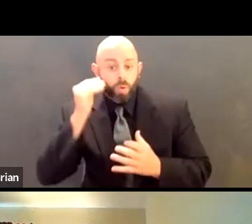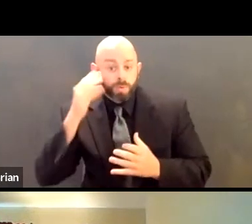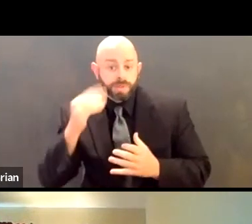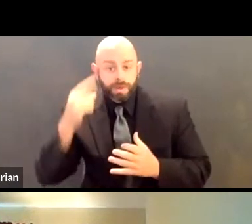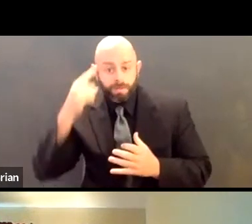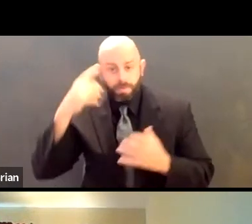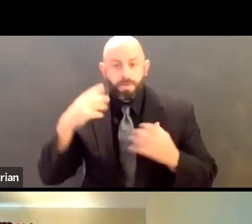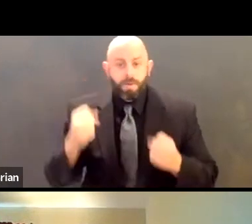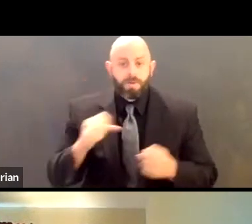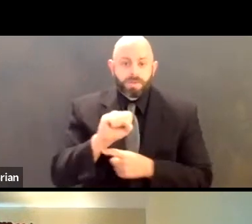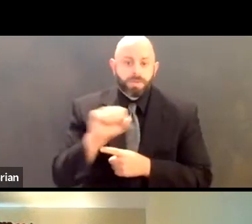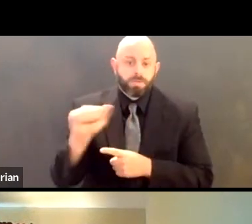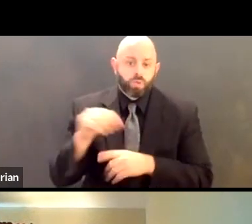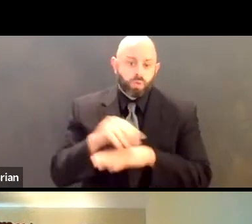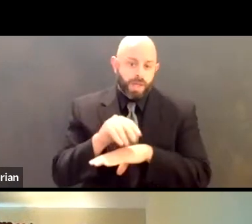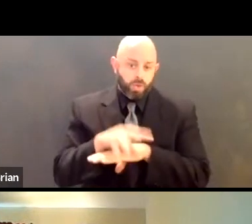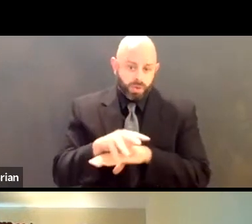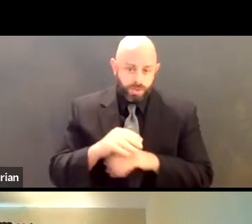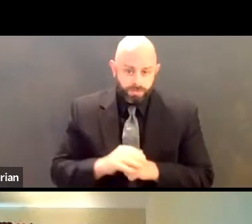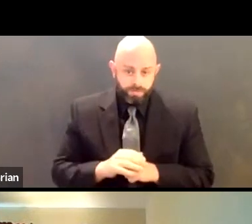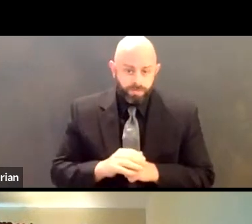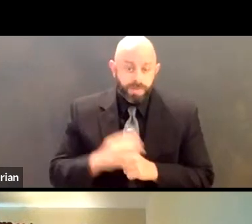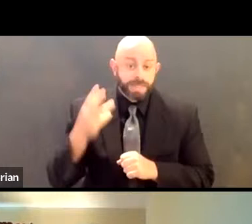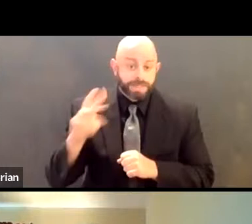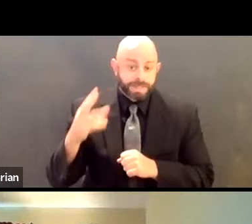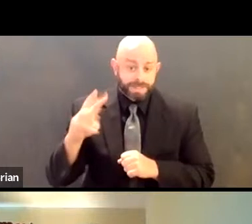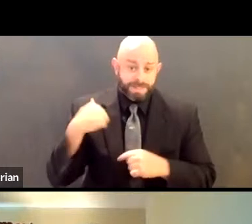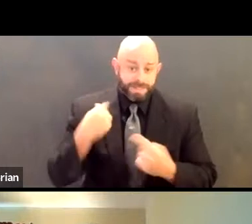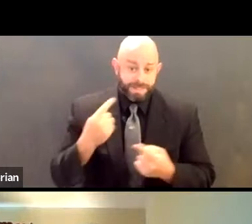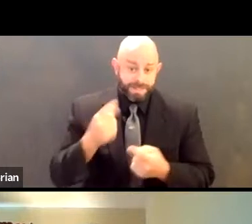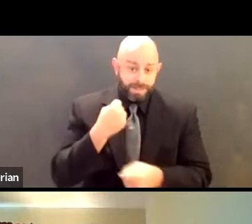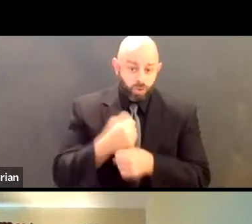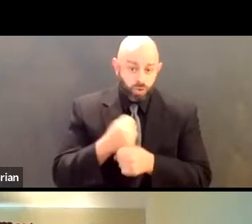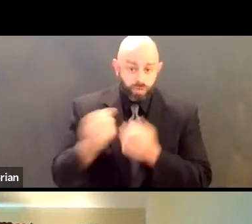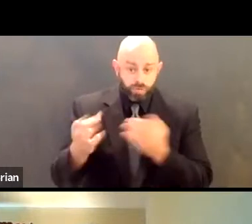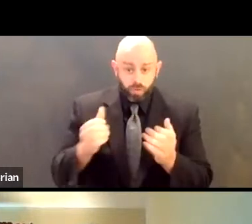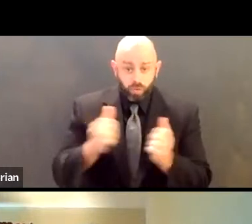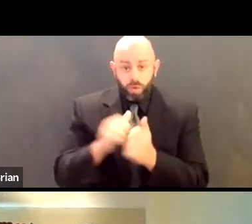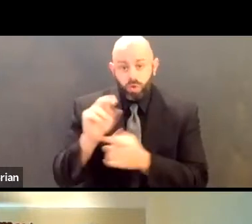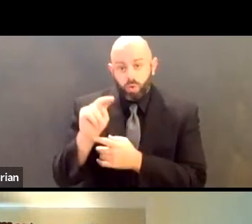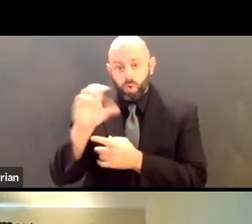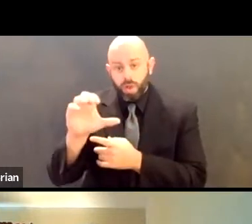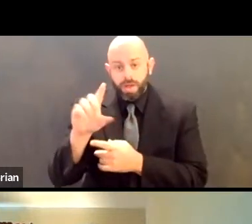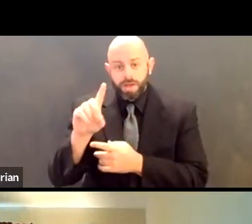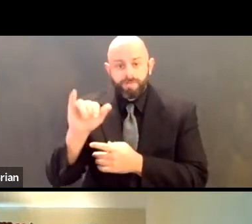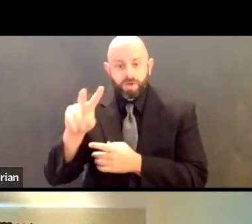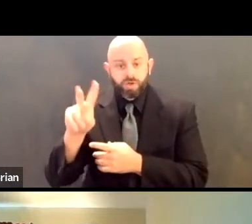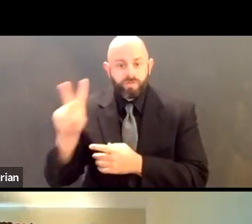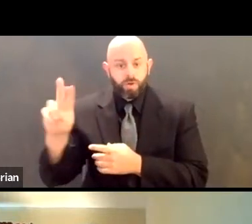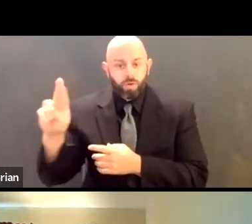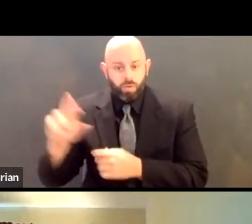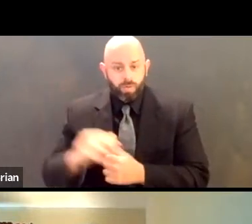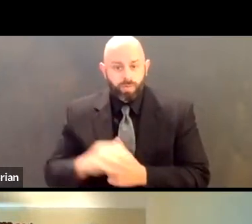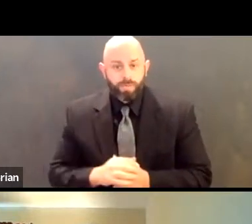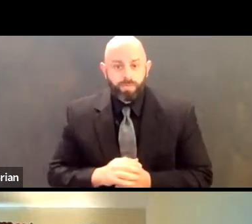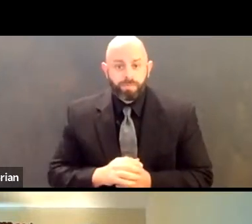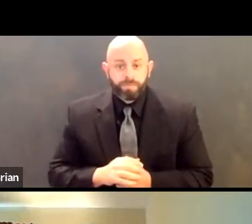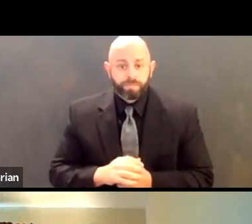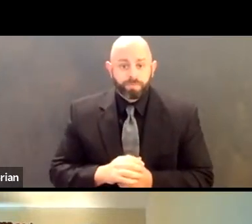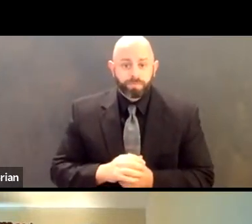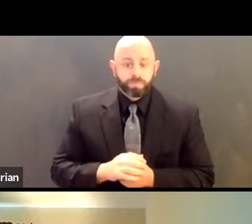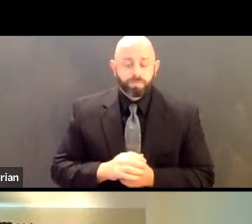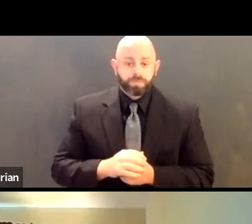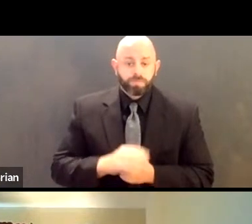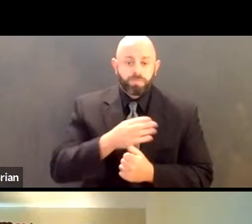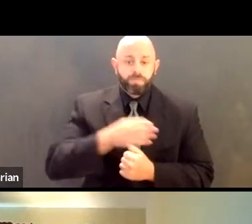and substance abuse counseling. 16 of these years of service have been with the North Carolina Division of Vocational Rehabilitation.